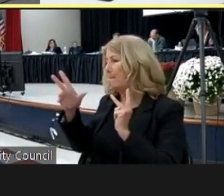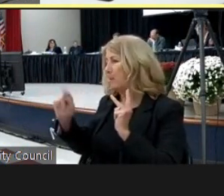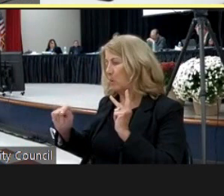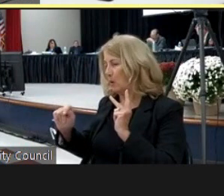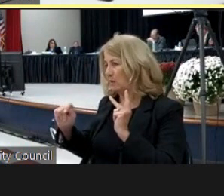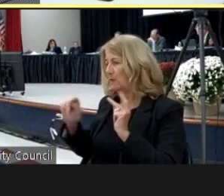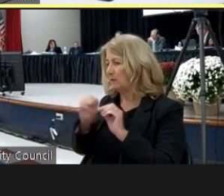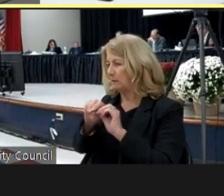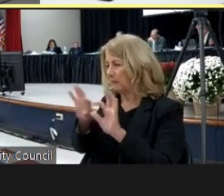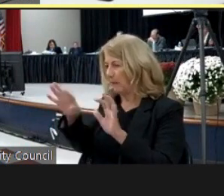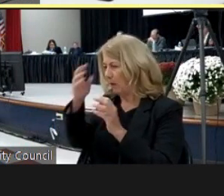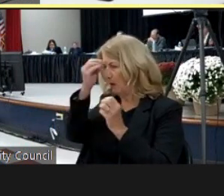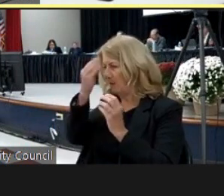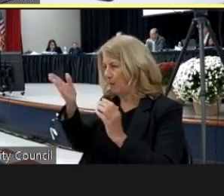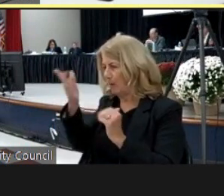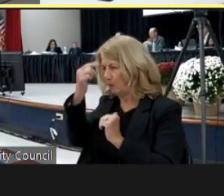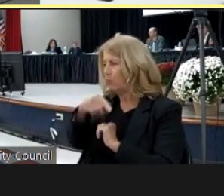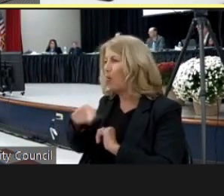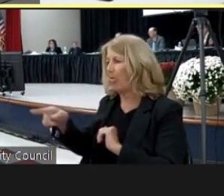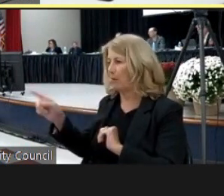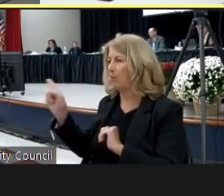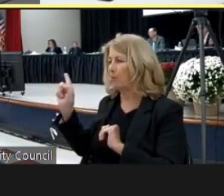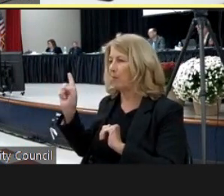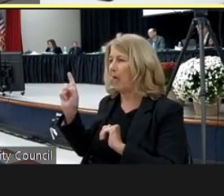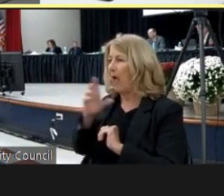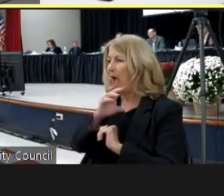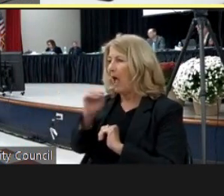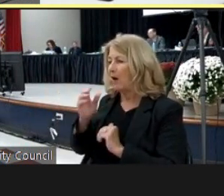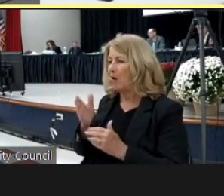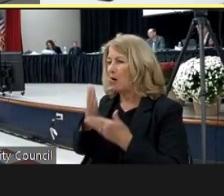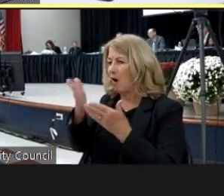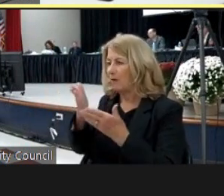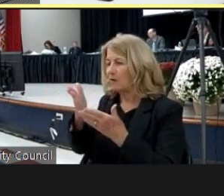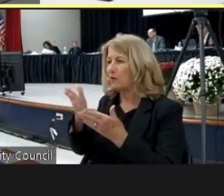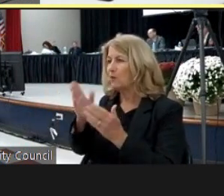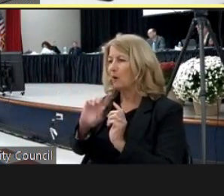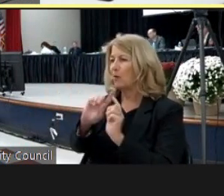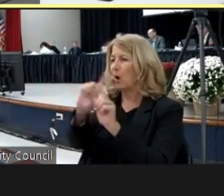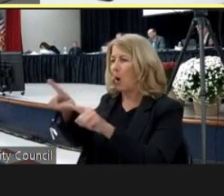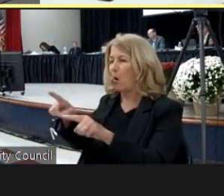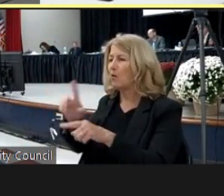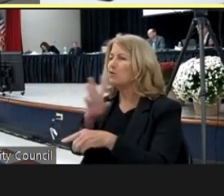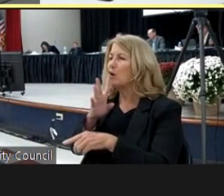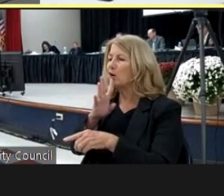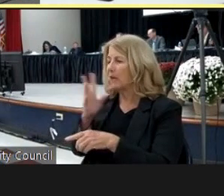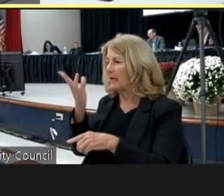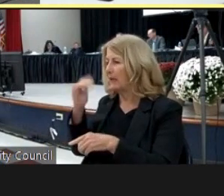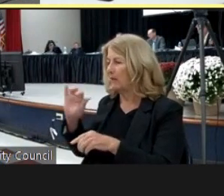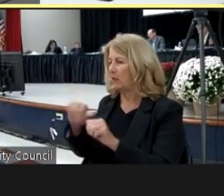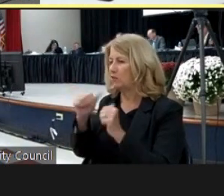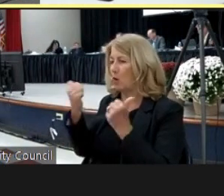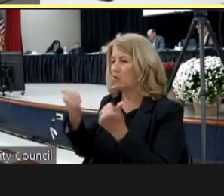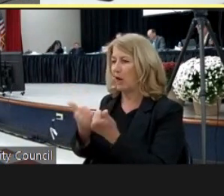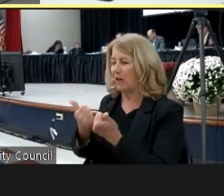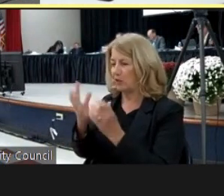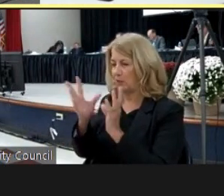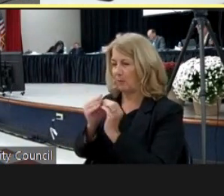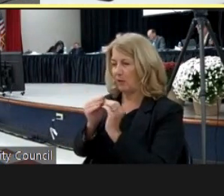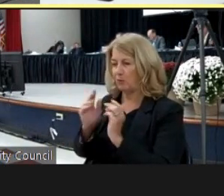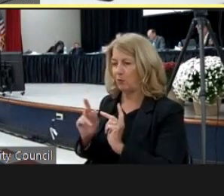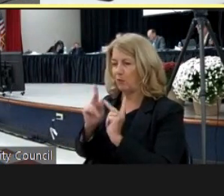Send out the information to them and then offer to come speak at any of their association meetings for providing more